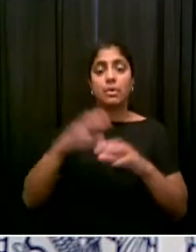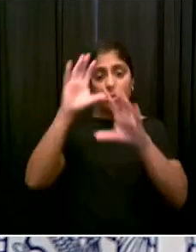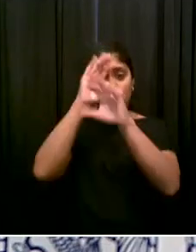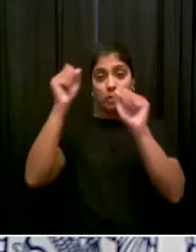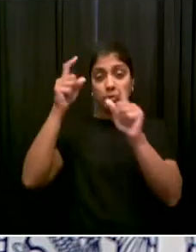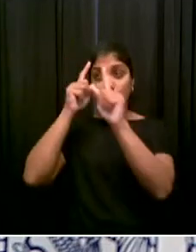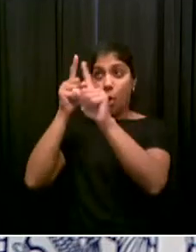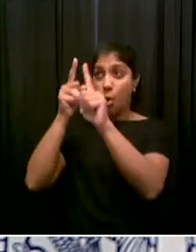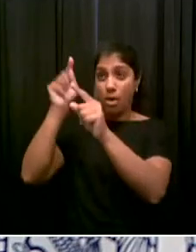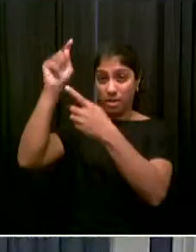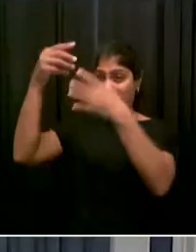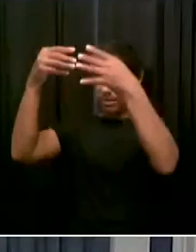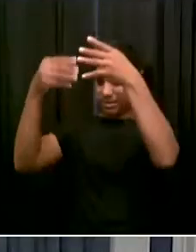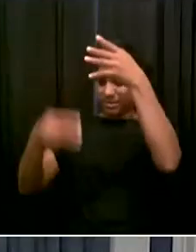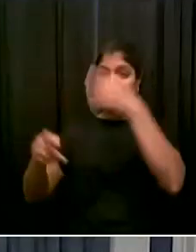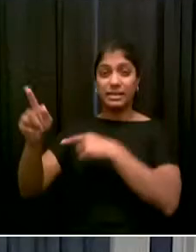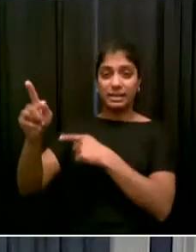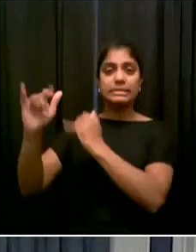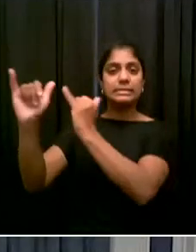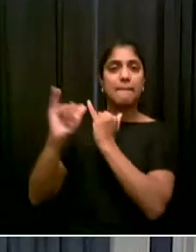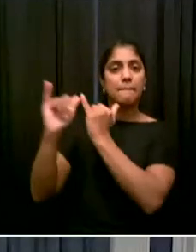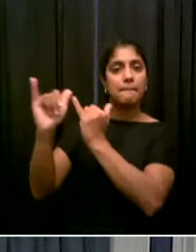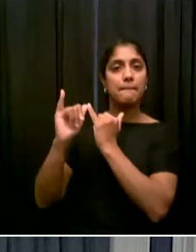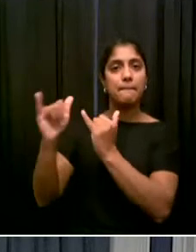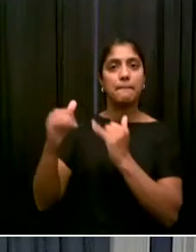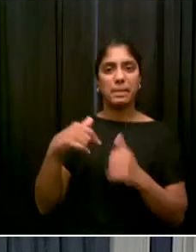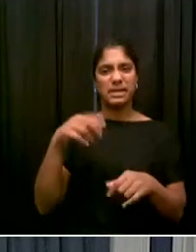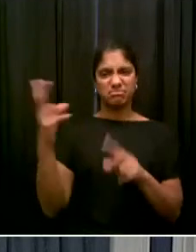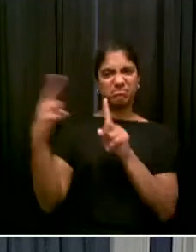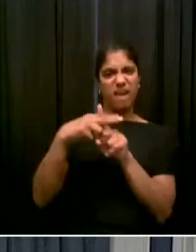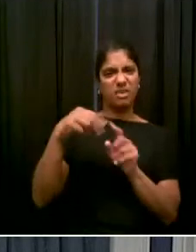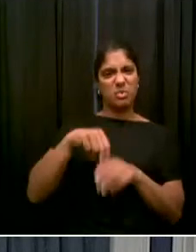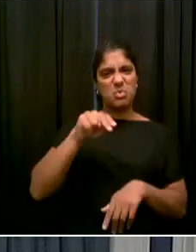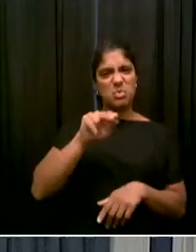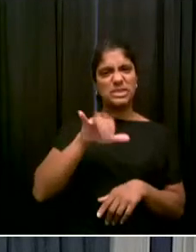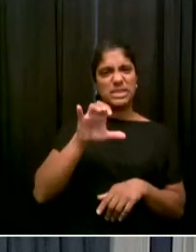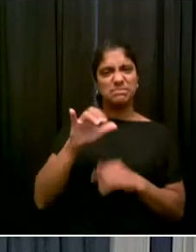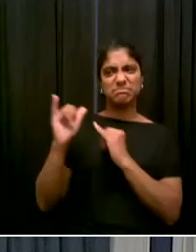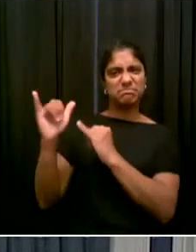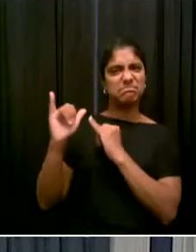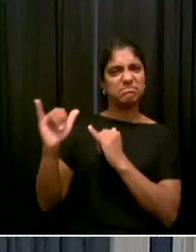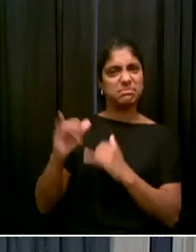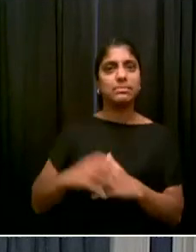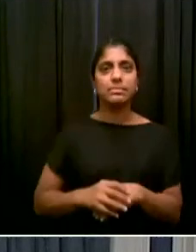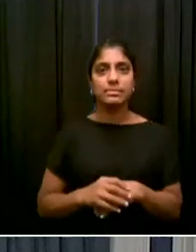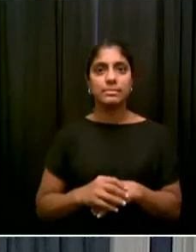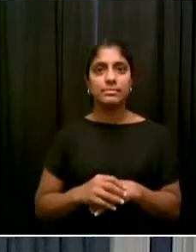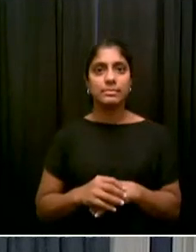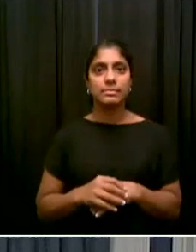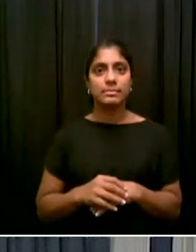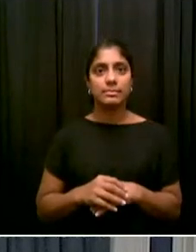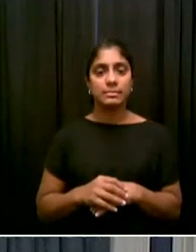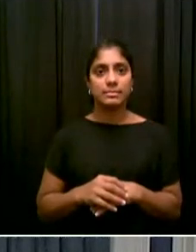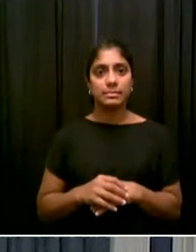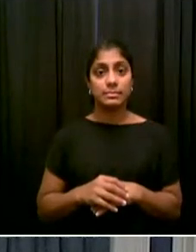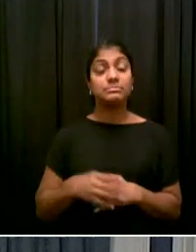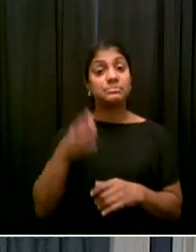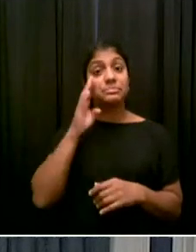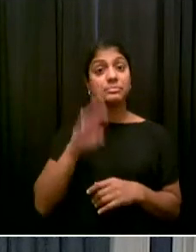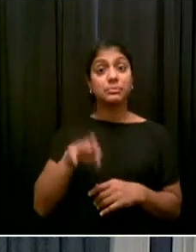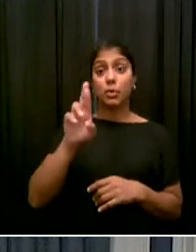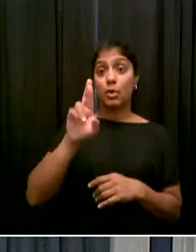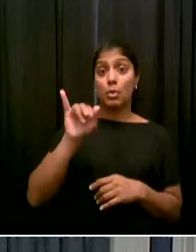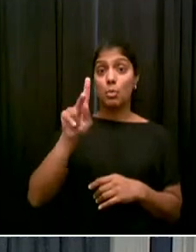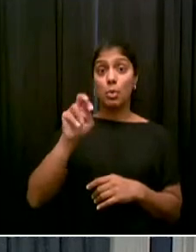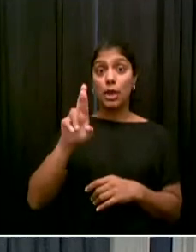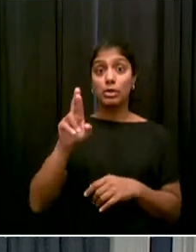in Rikers, we provide training and education to get people ready to come back. We provide reentry planning. We provide transitional jobs. But the state of New York has